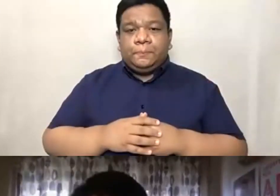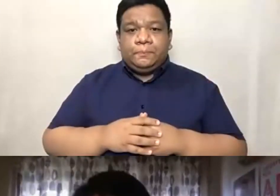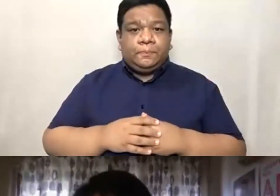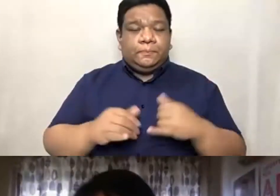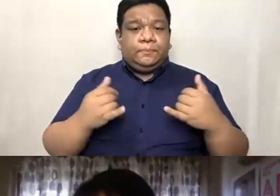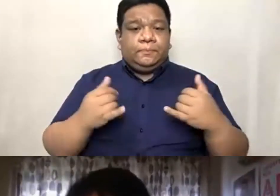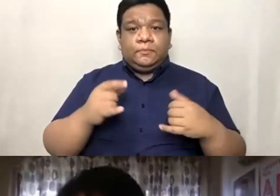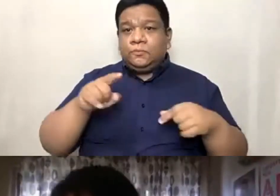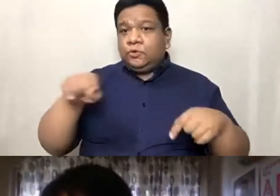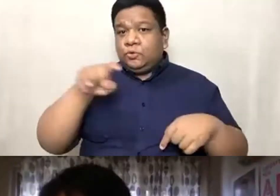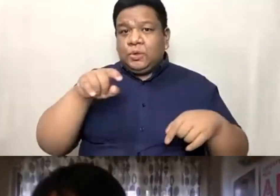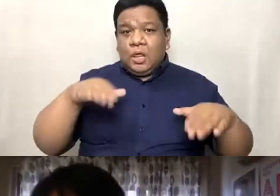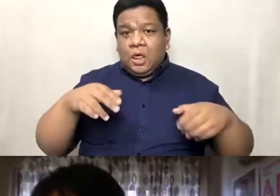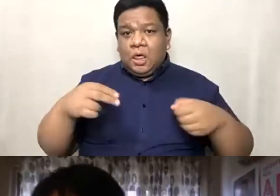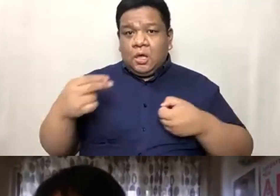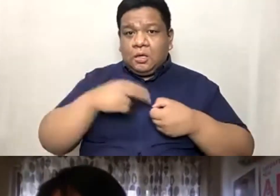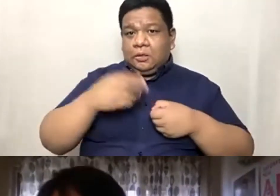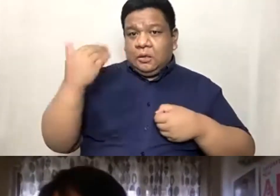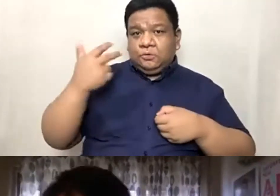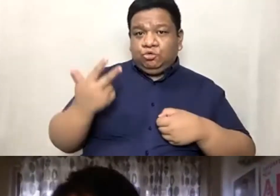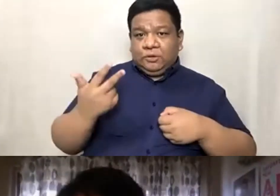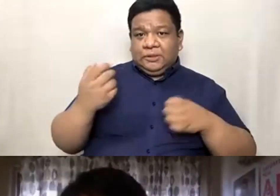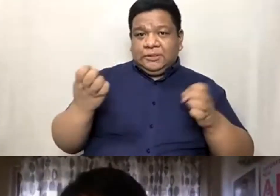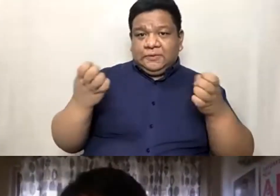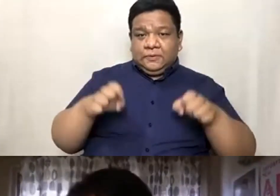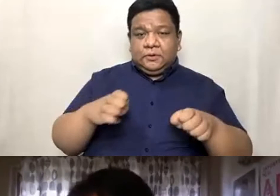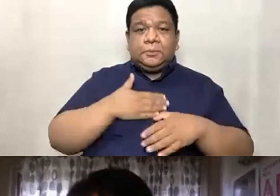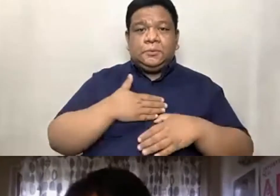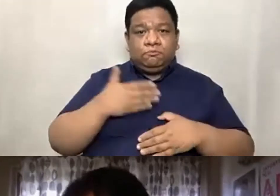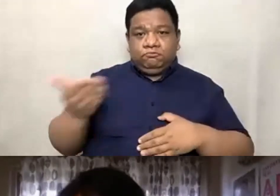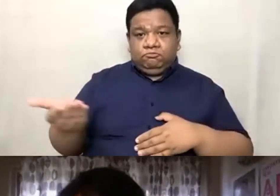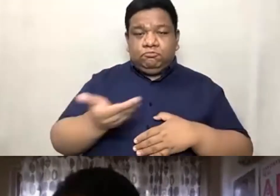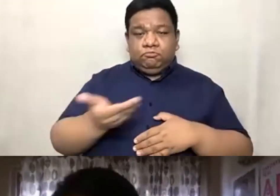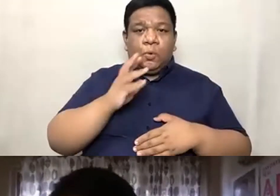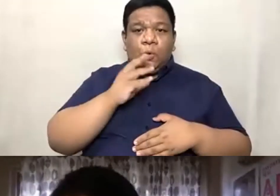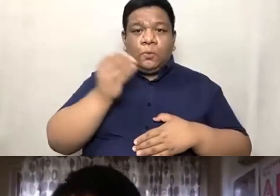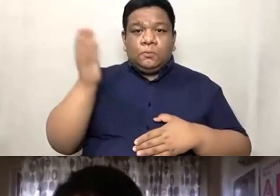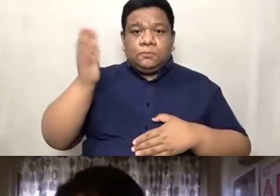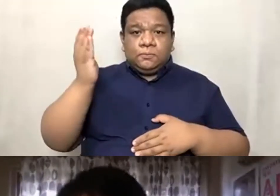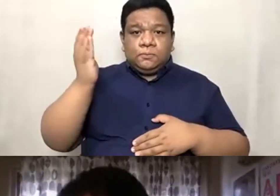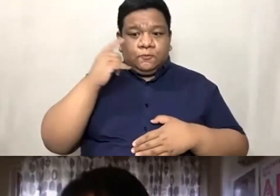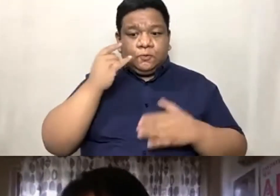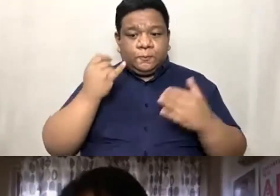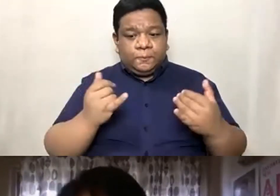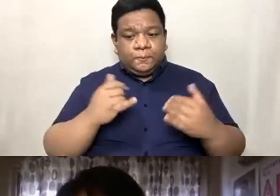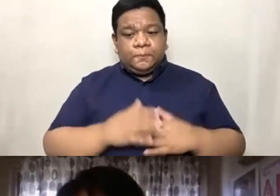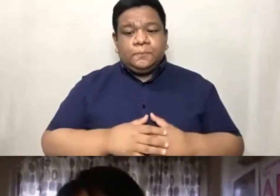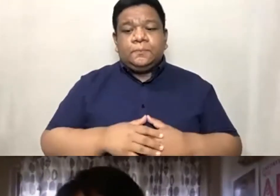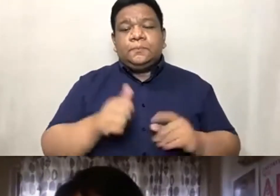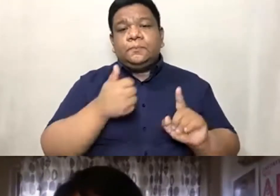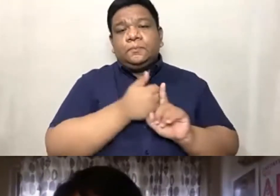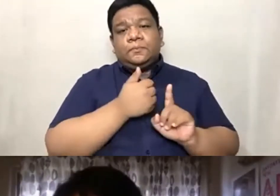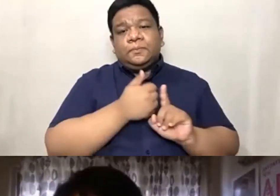For those who were not with us the past three events, please join me in welcoming our speaker for today. He is an